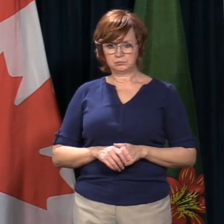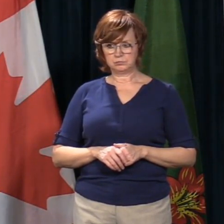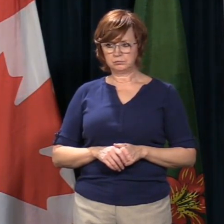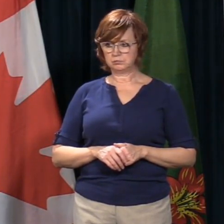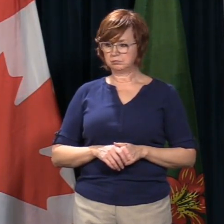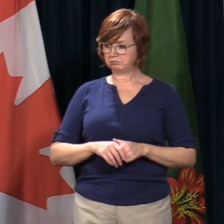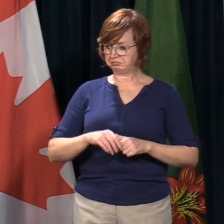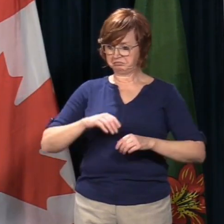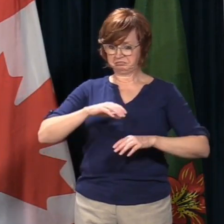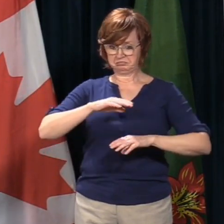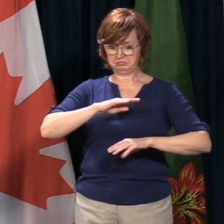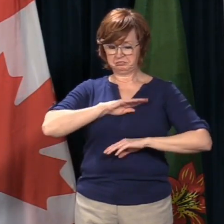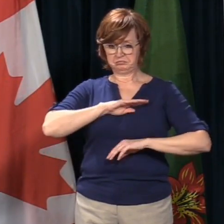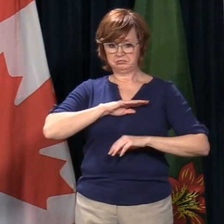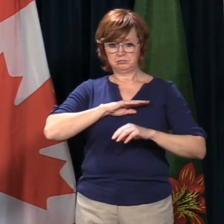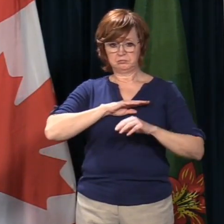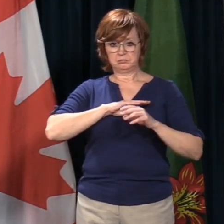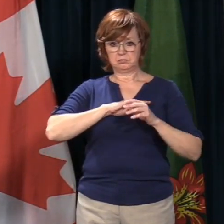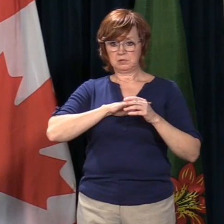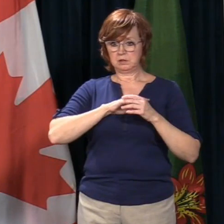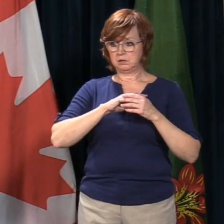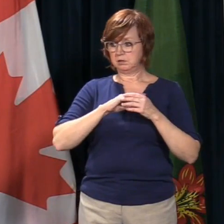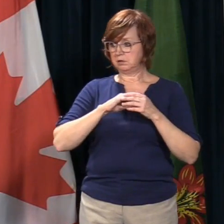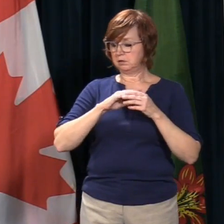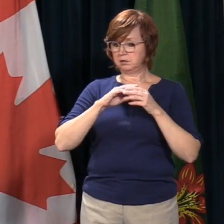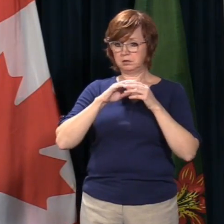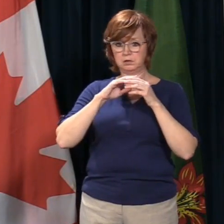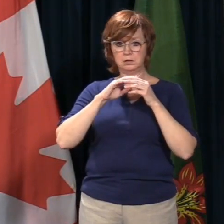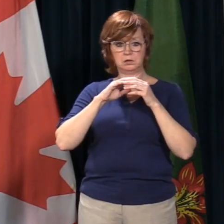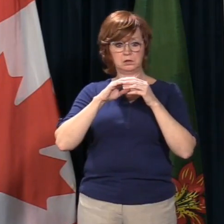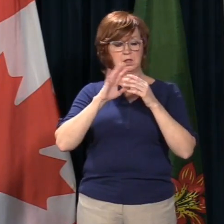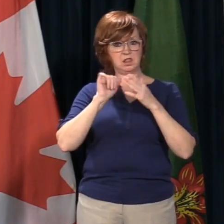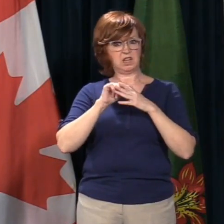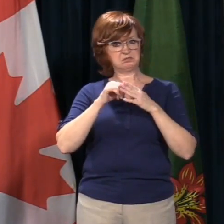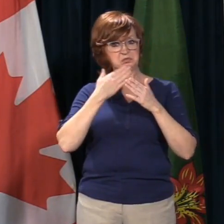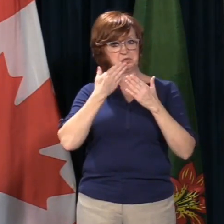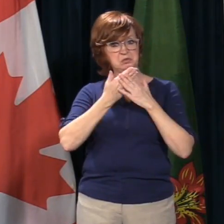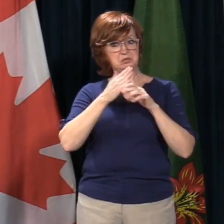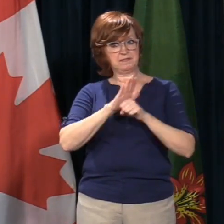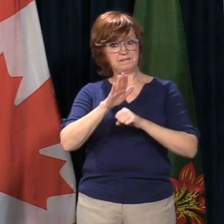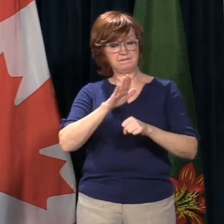done to ensure that COVID stays out of our care facilities?